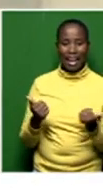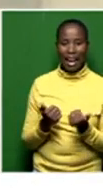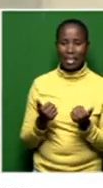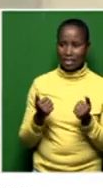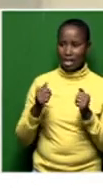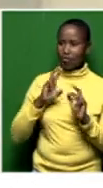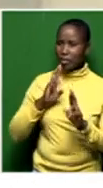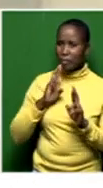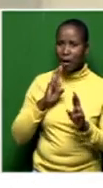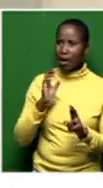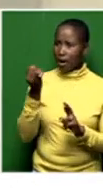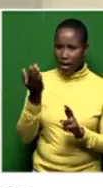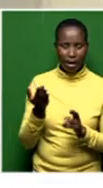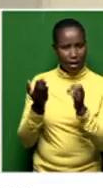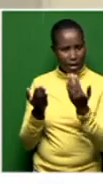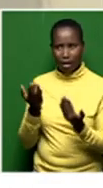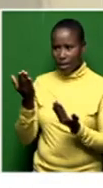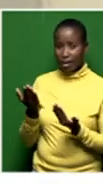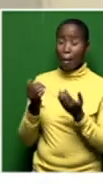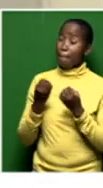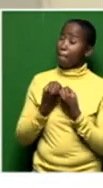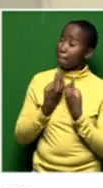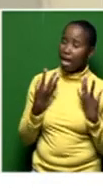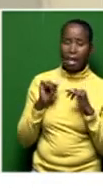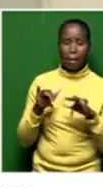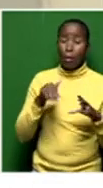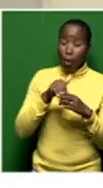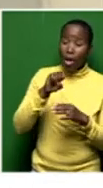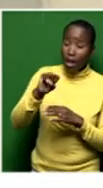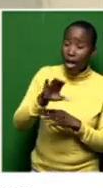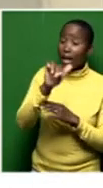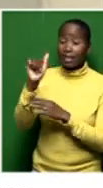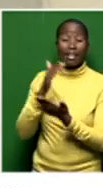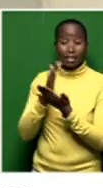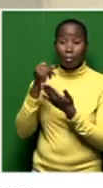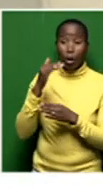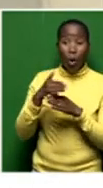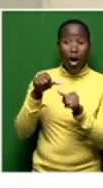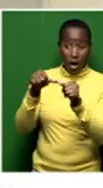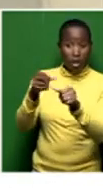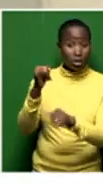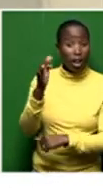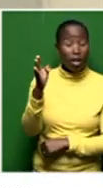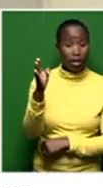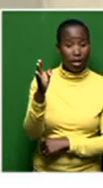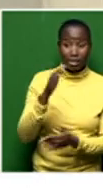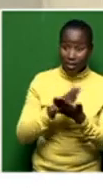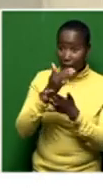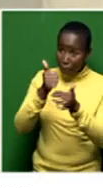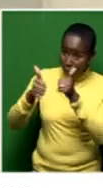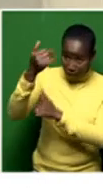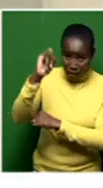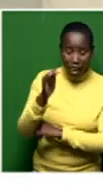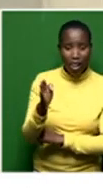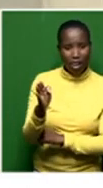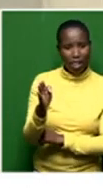forensic reports that finger so many people at SAA, some of which are still in the airline, some of which are still making decisions like we see